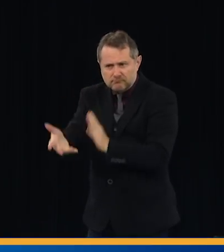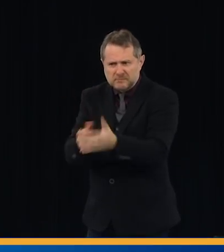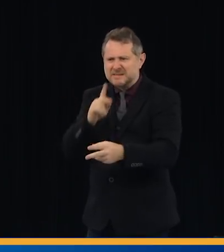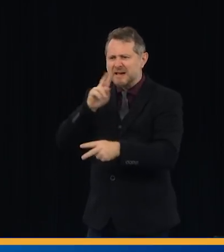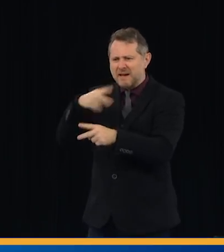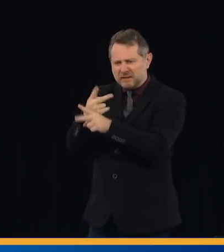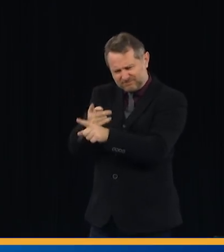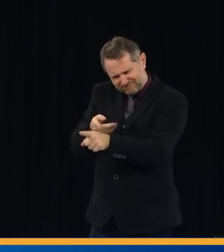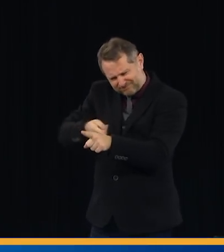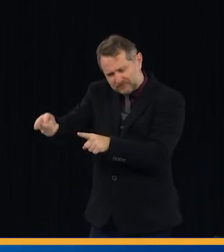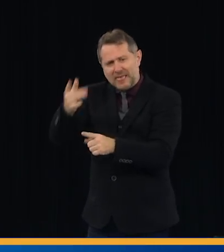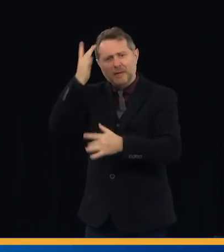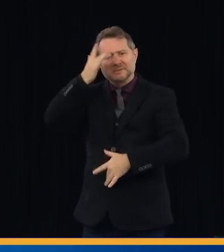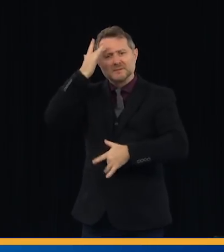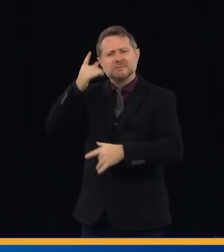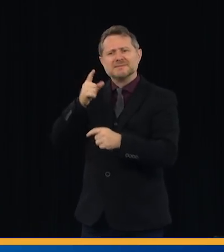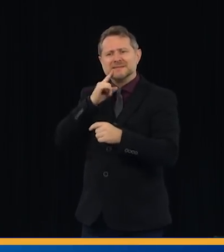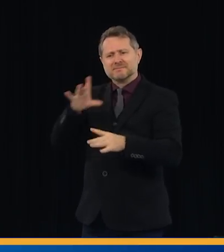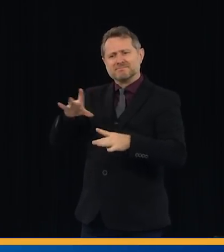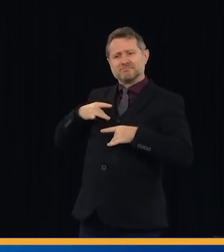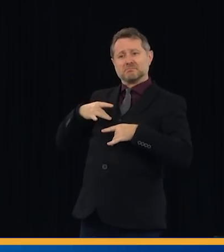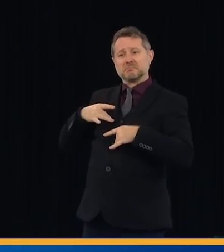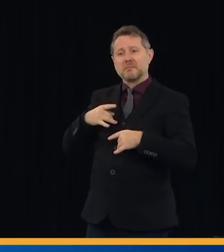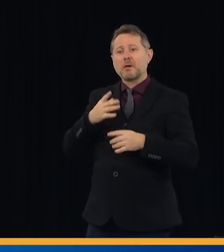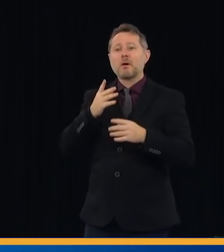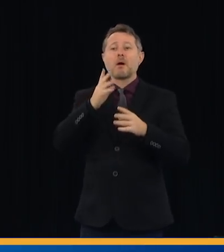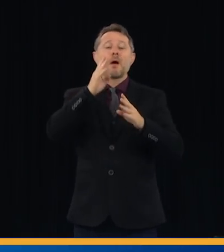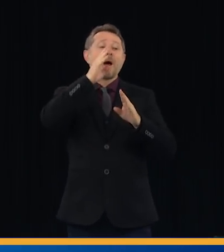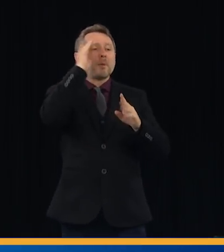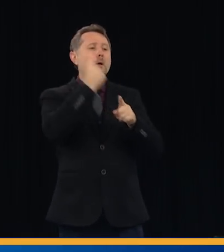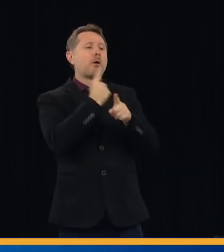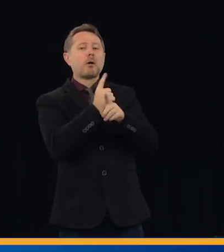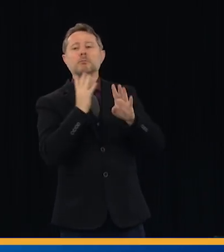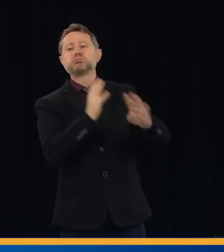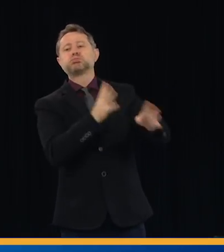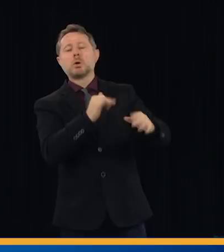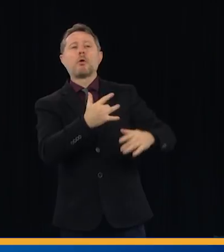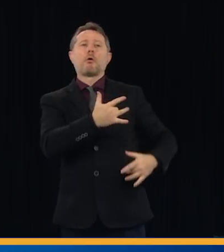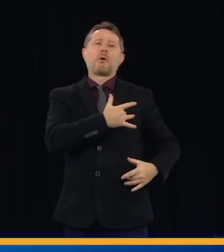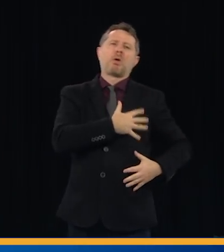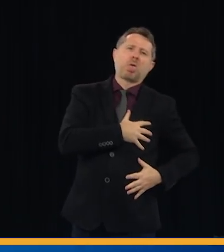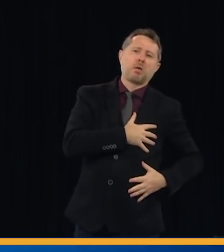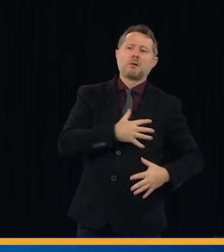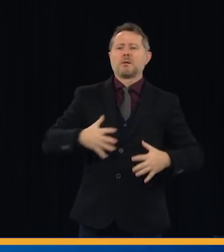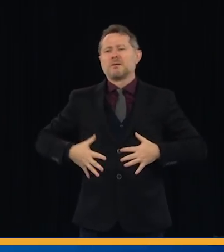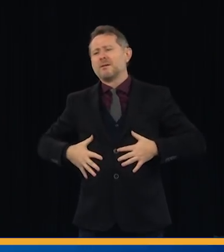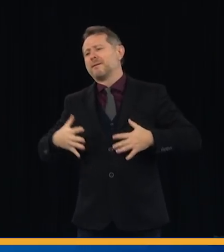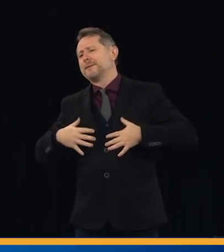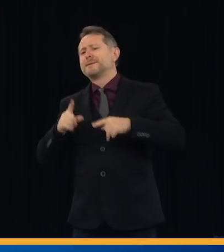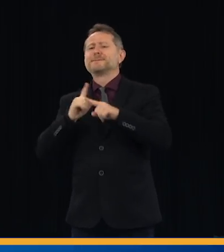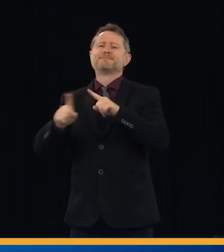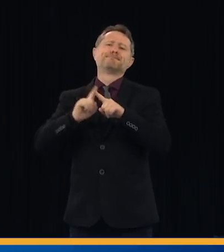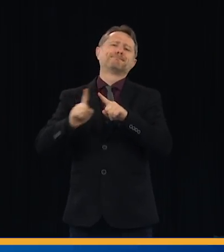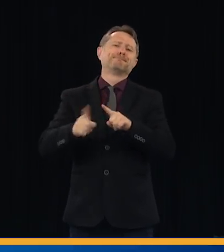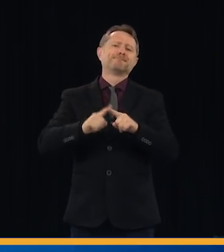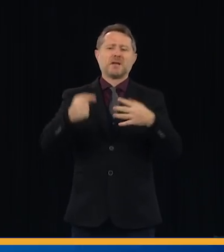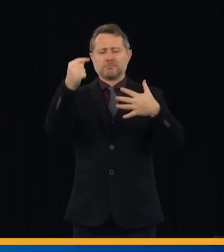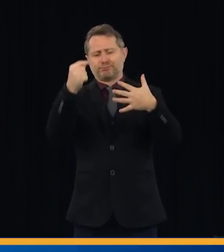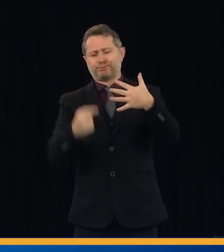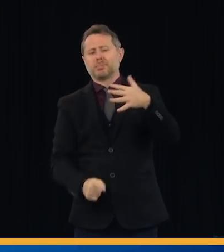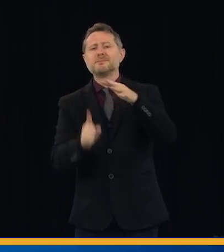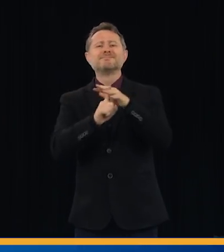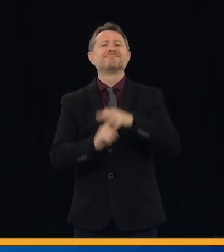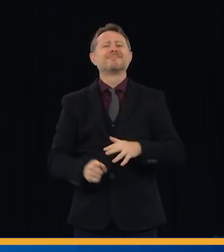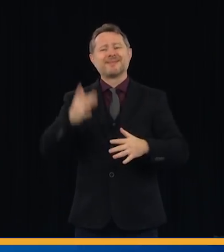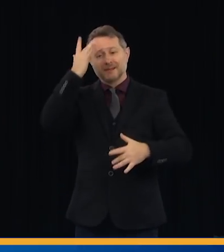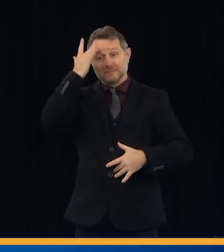as opposed to a normal hospital setting where you can have people with heart ailments and other medical issues, and on top of